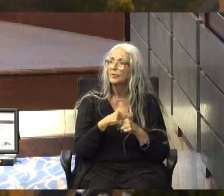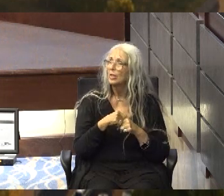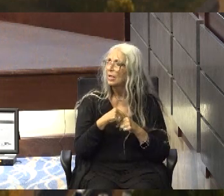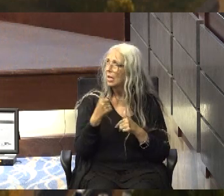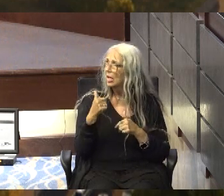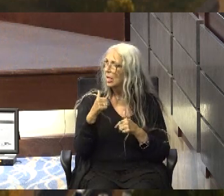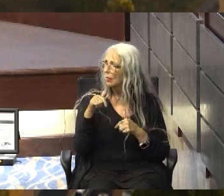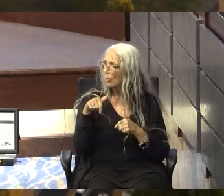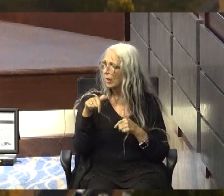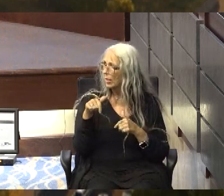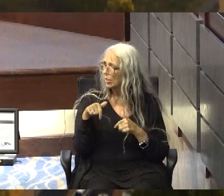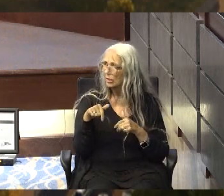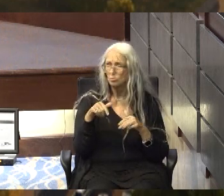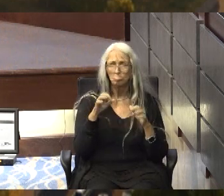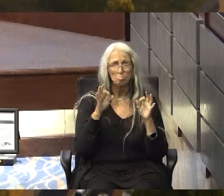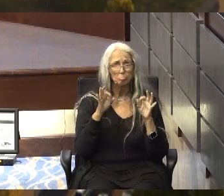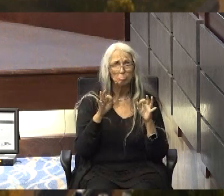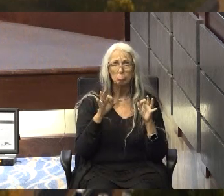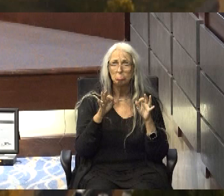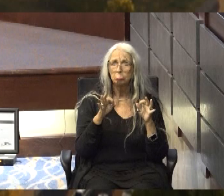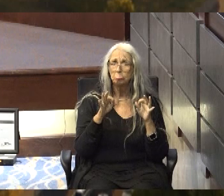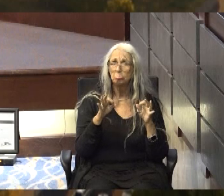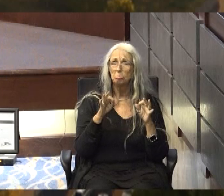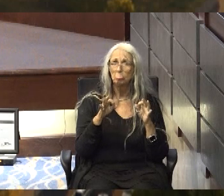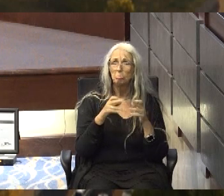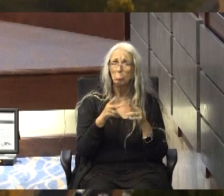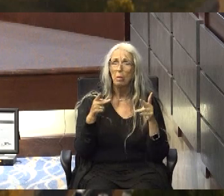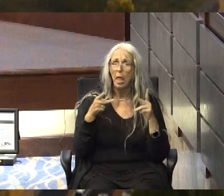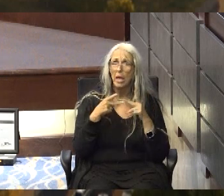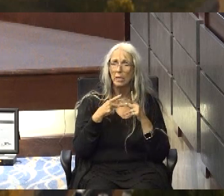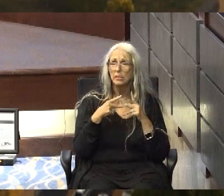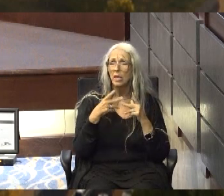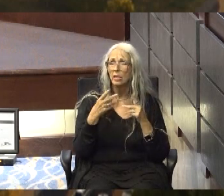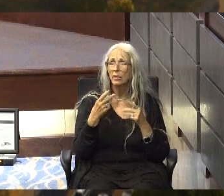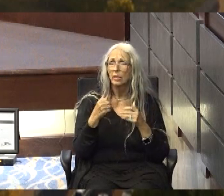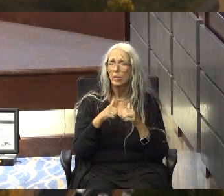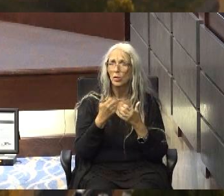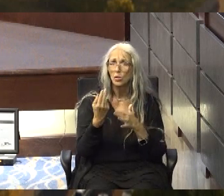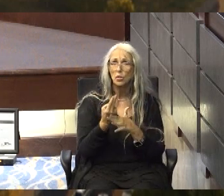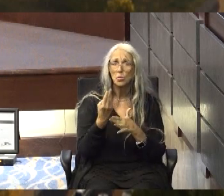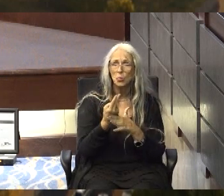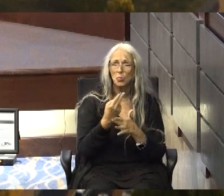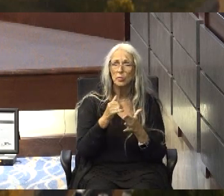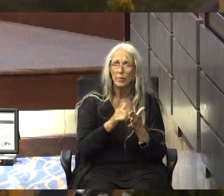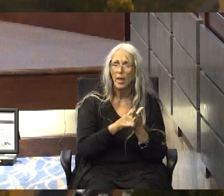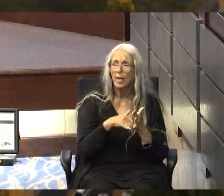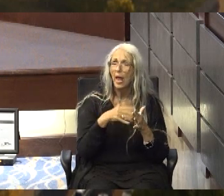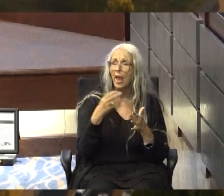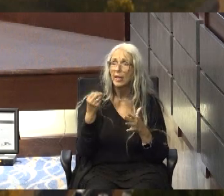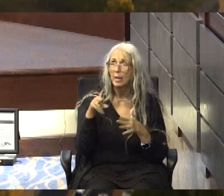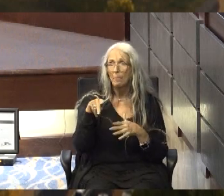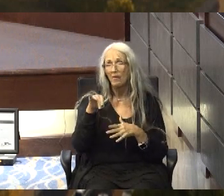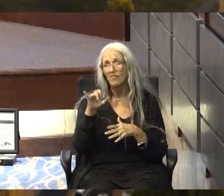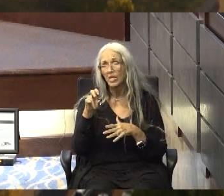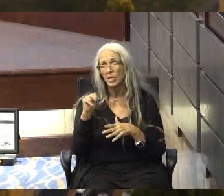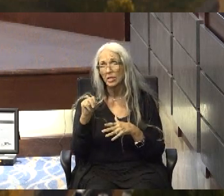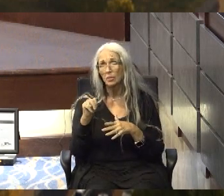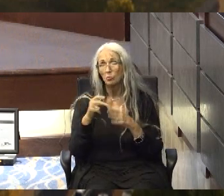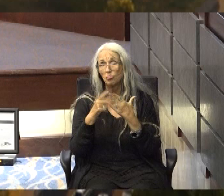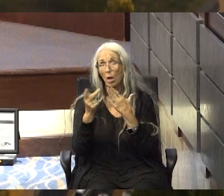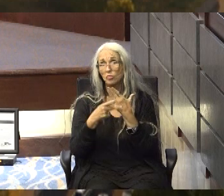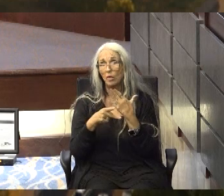site makes excellent use of that. And then also obviously with the pavilion project